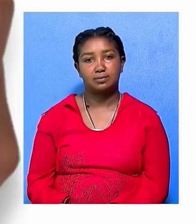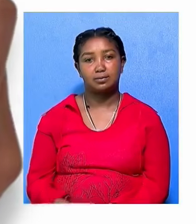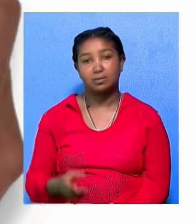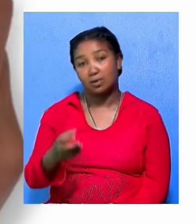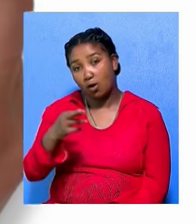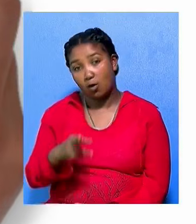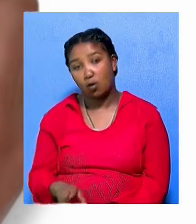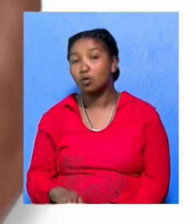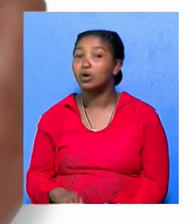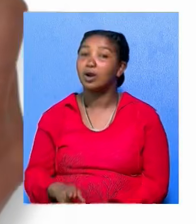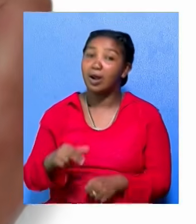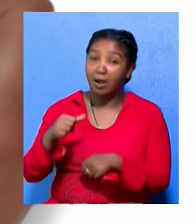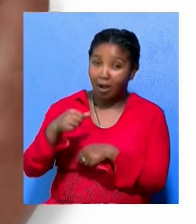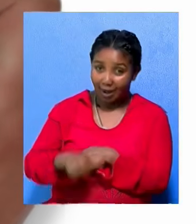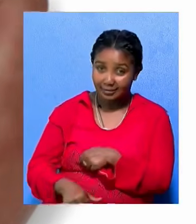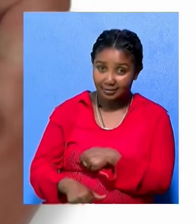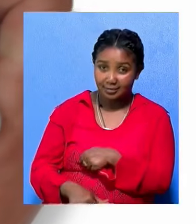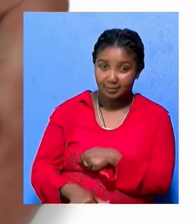late